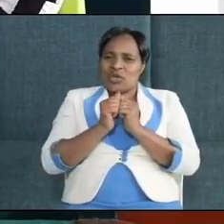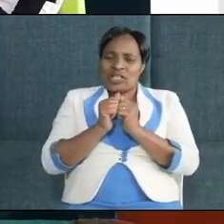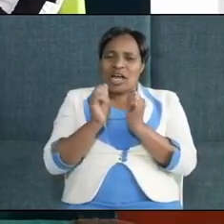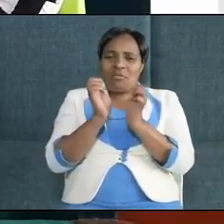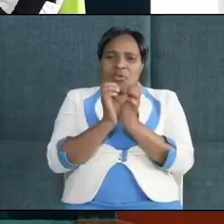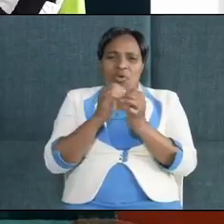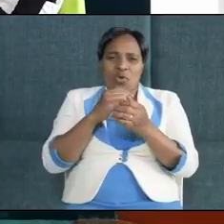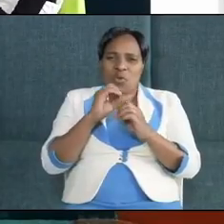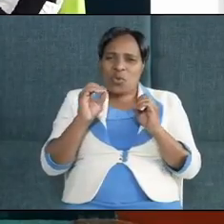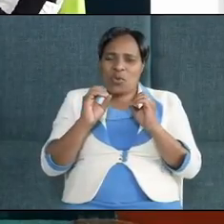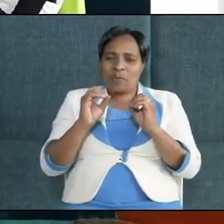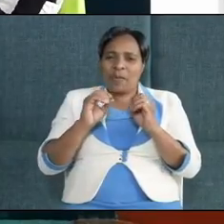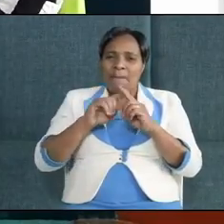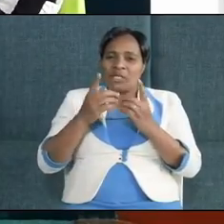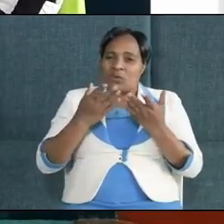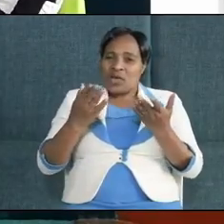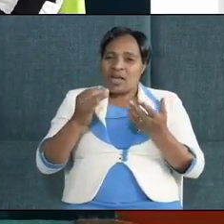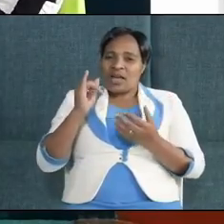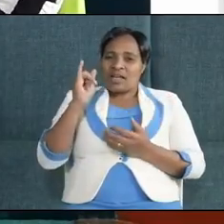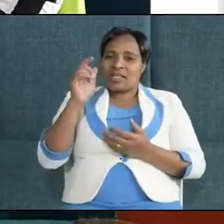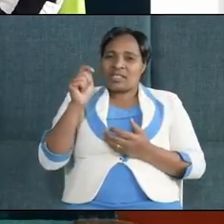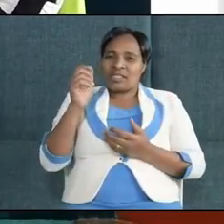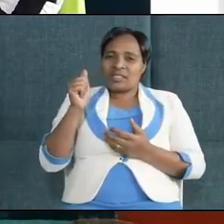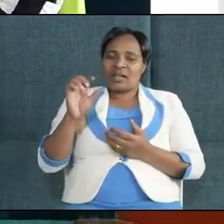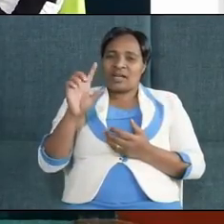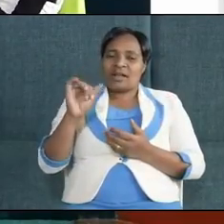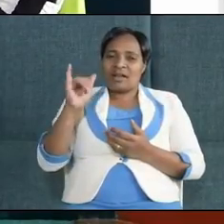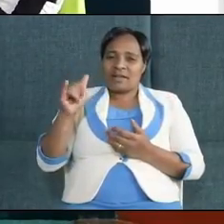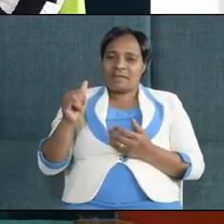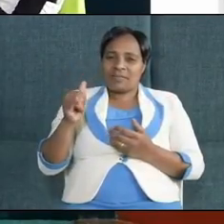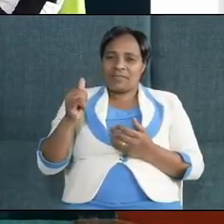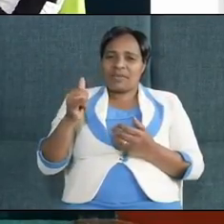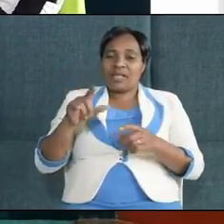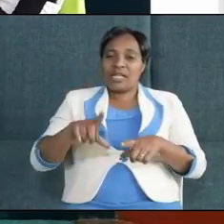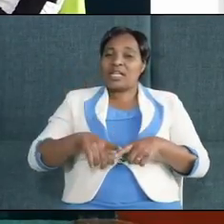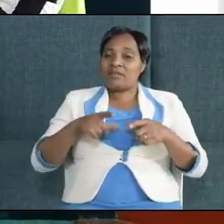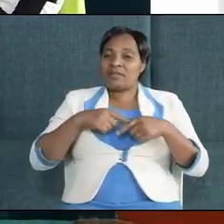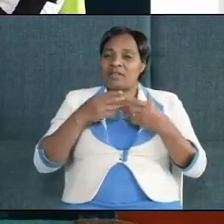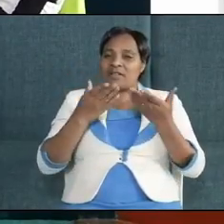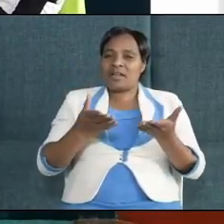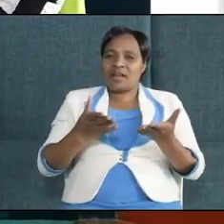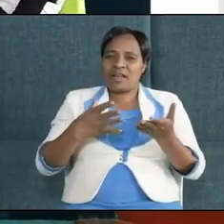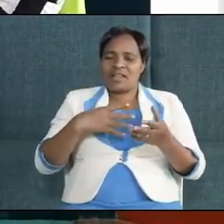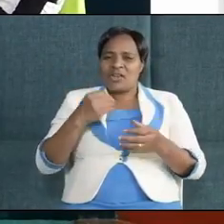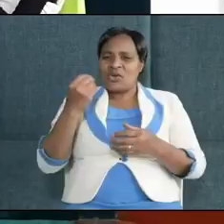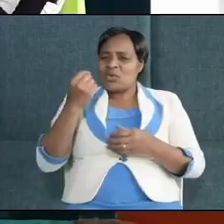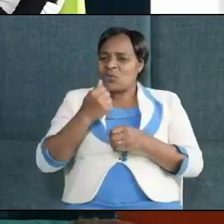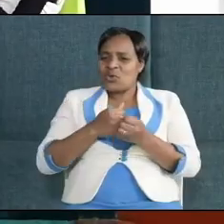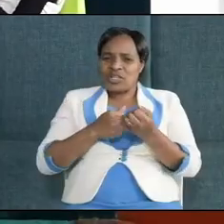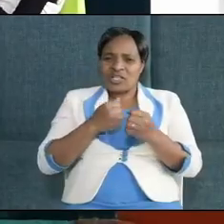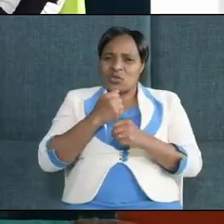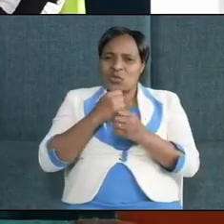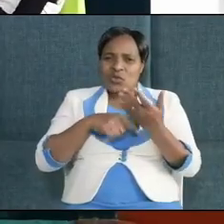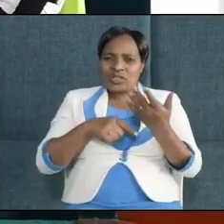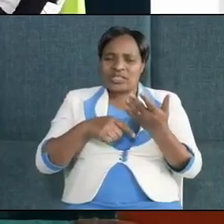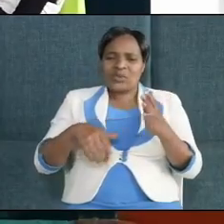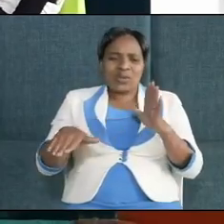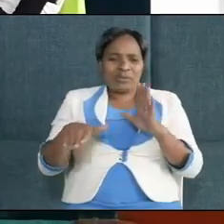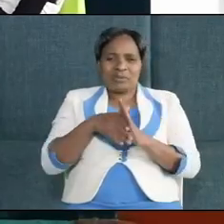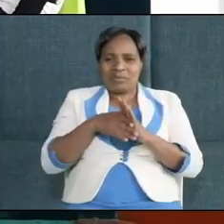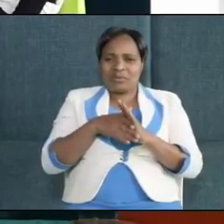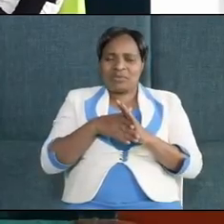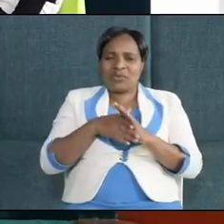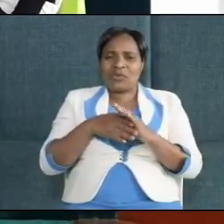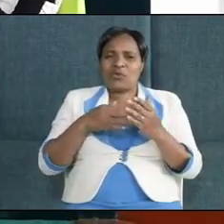In Italy. Yes, they were living in Italy. But what happened? They got been chased away. They were chased away by